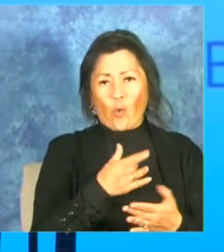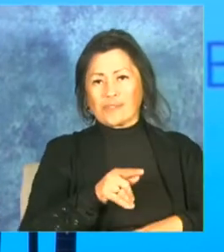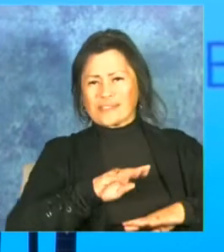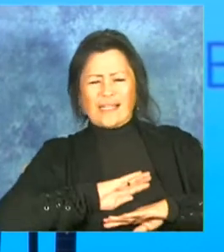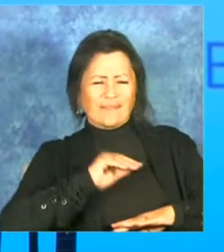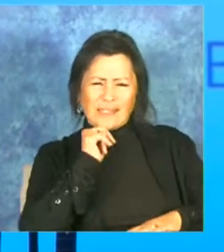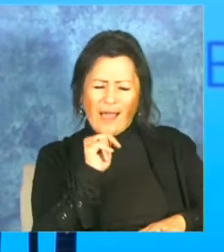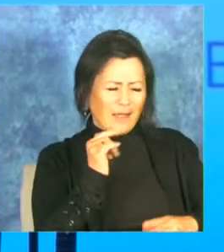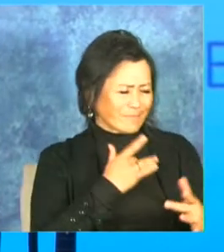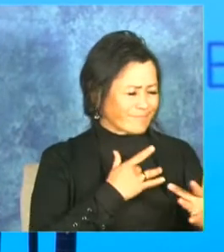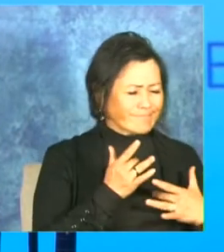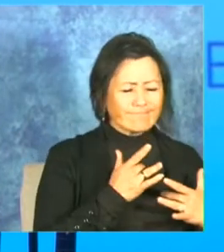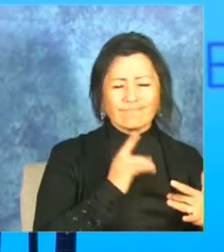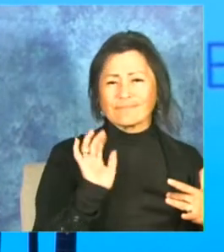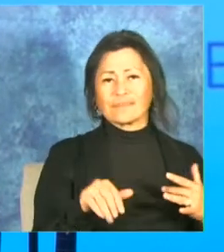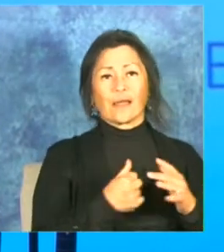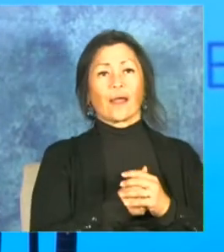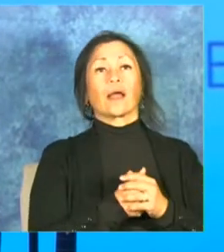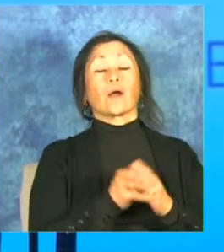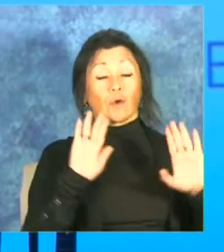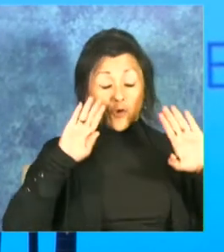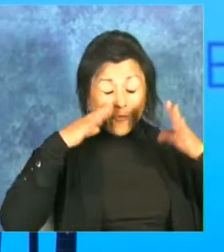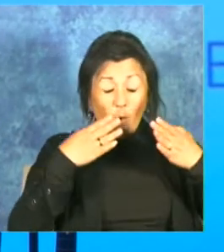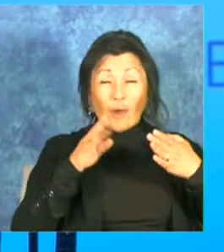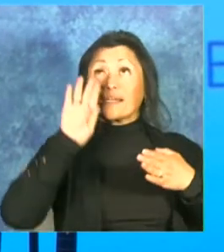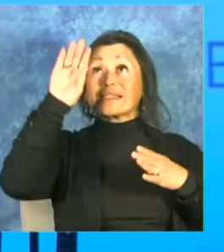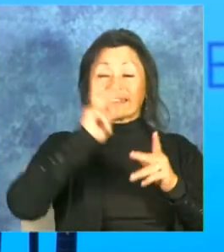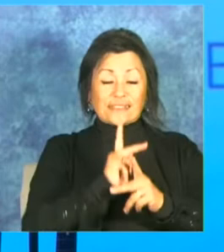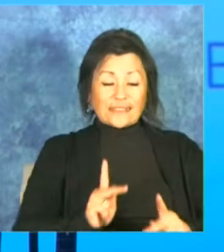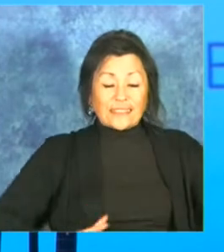satisfaction. It's about His kingdom.